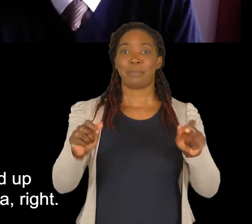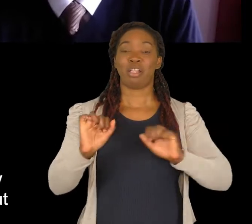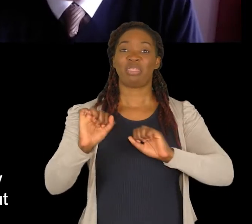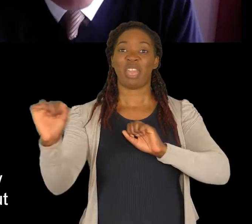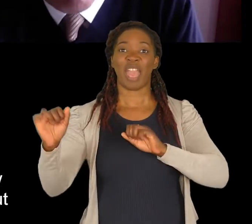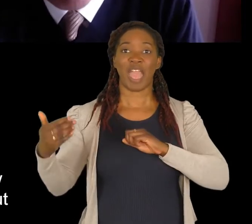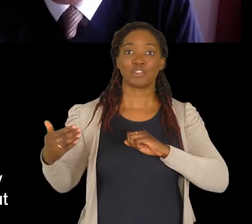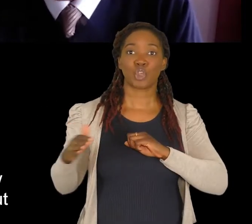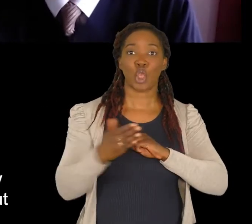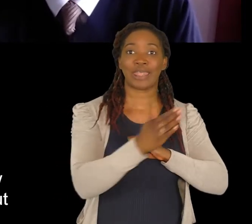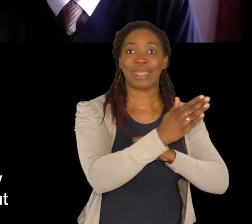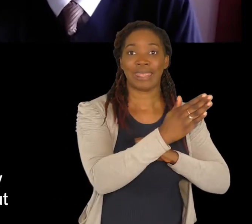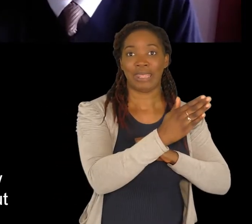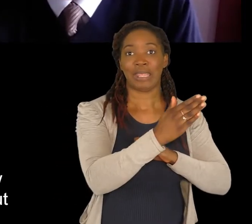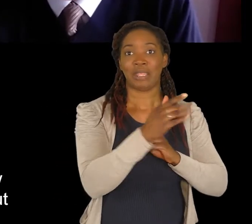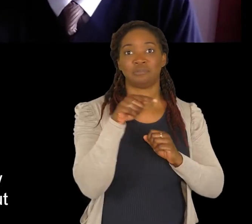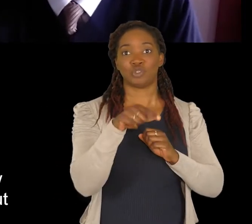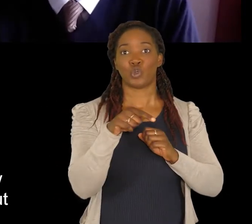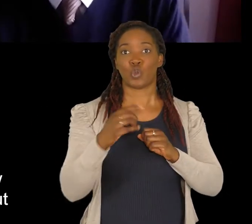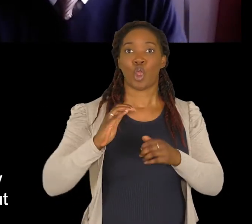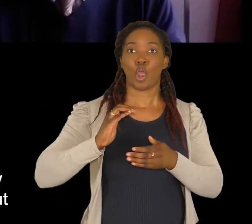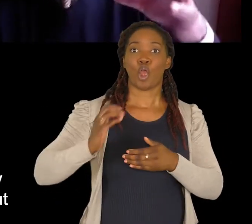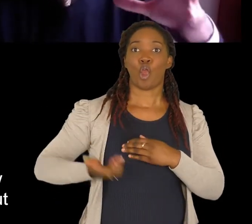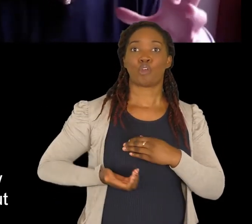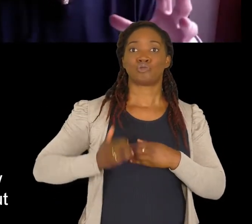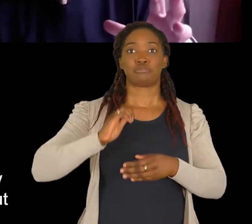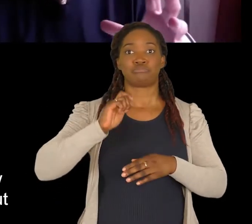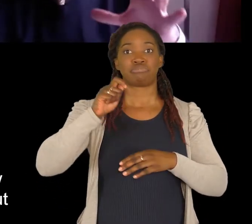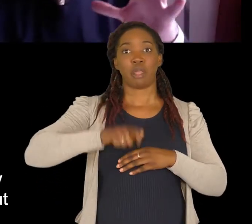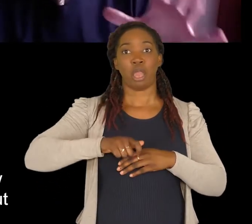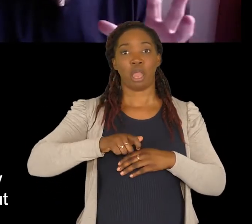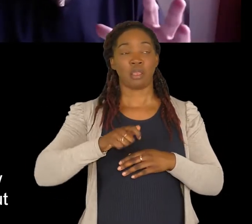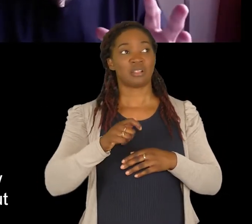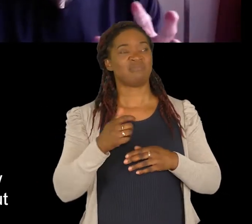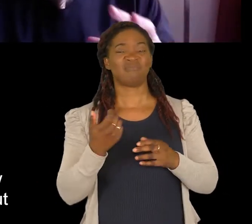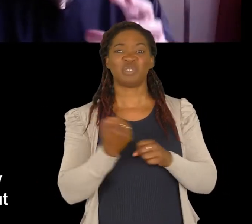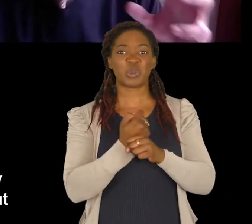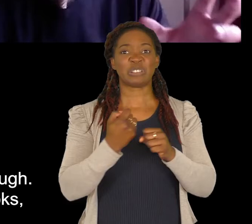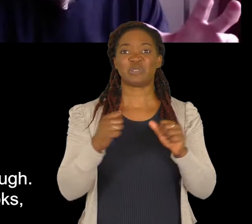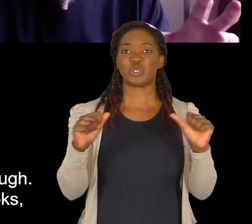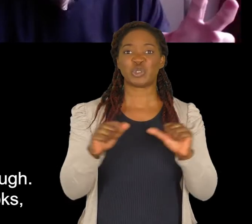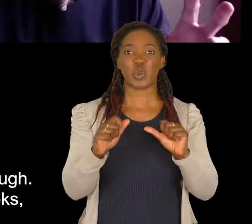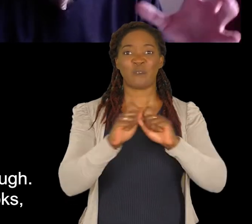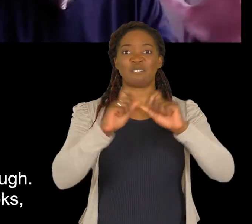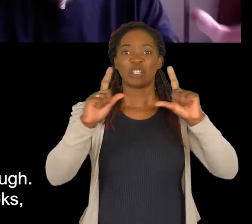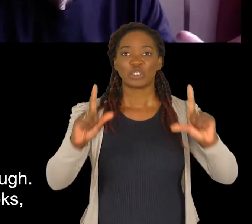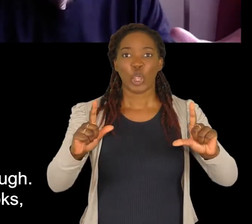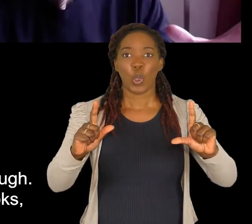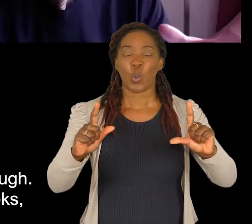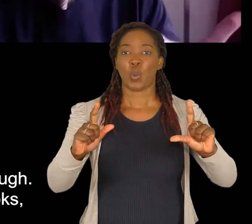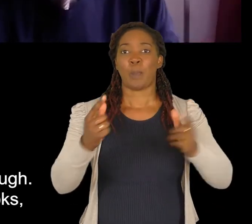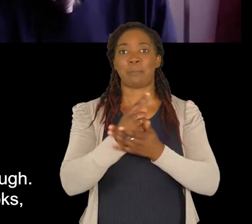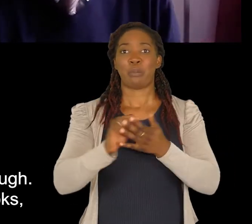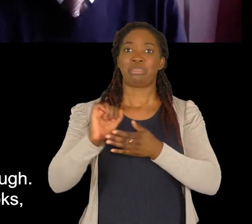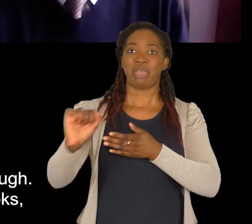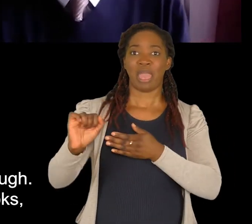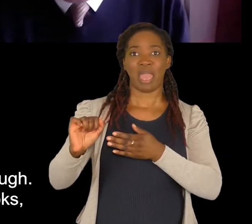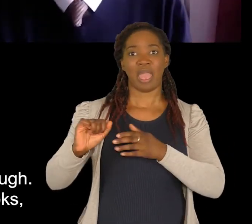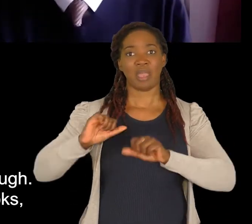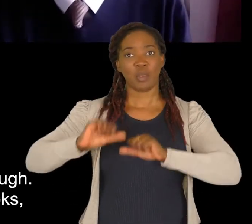right? There's so many people that are out there now that are doing short video blogs on YouTube about their journeys and what they had to go